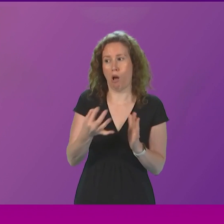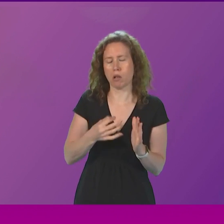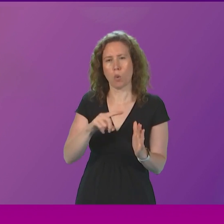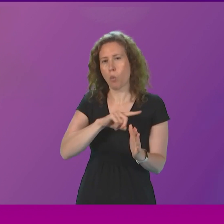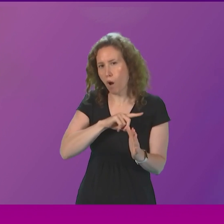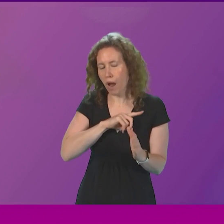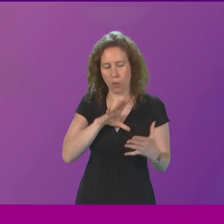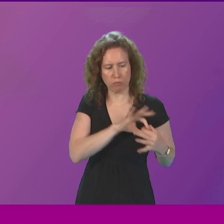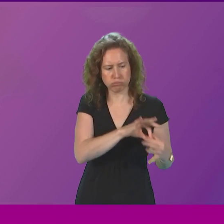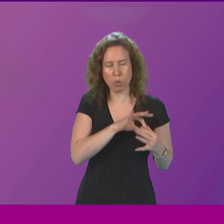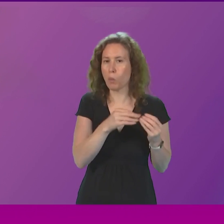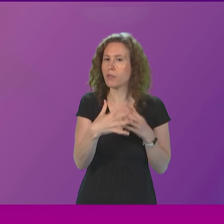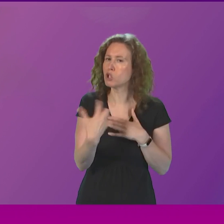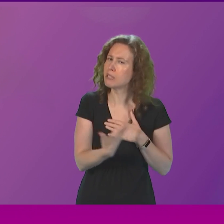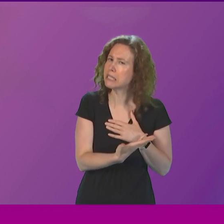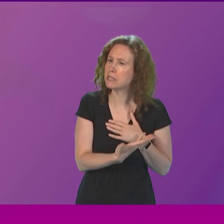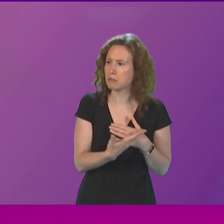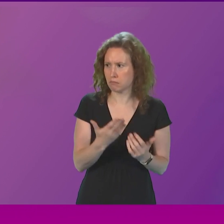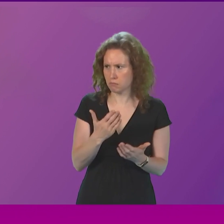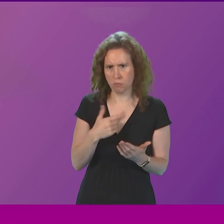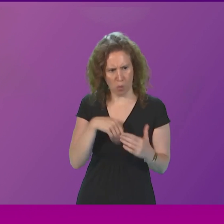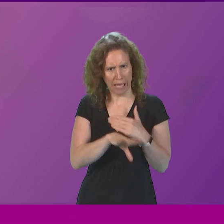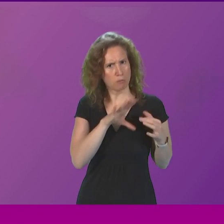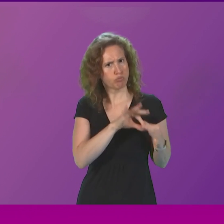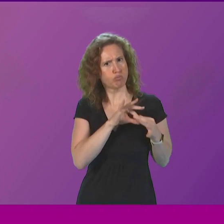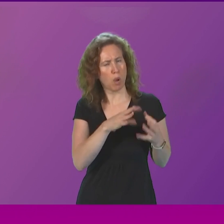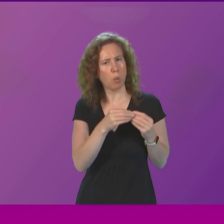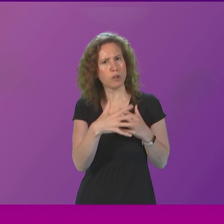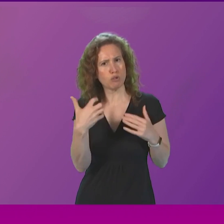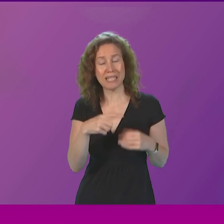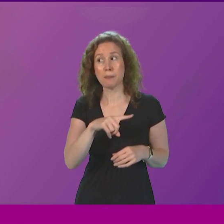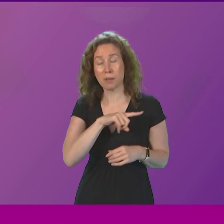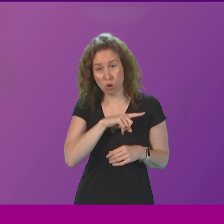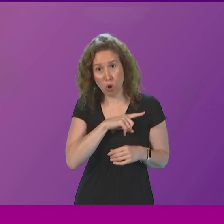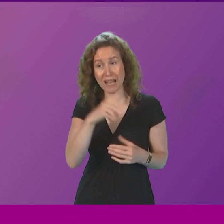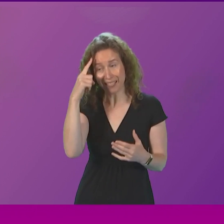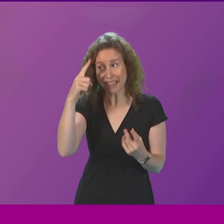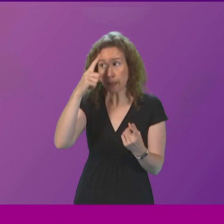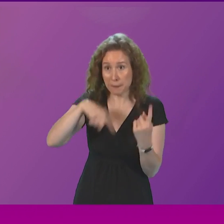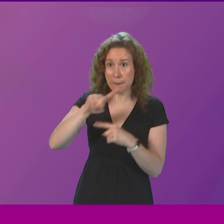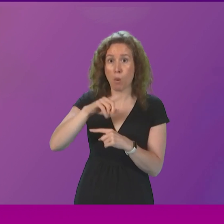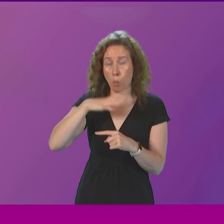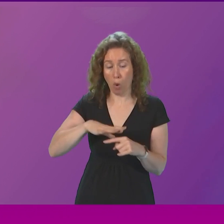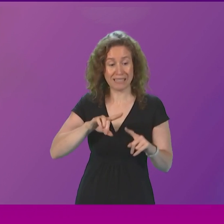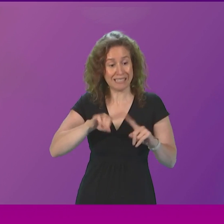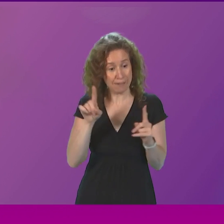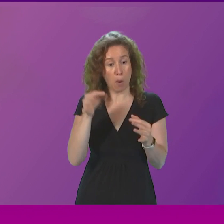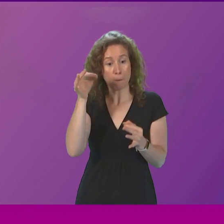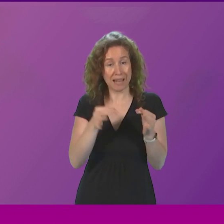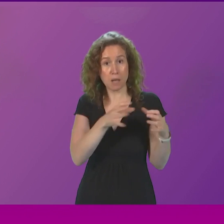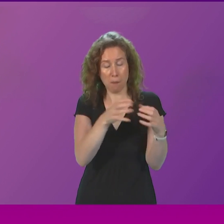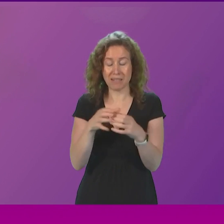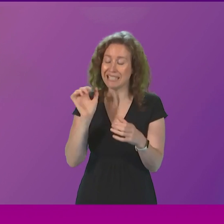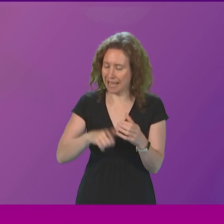in a cooperation agreement with the Greens. We are in that cooperation agreement because I do think people want different political parties, and yes,